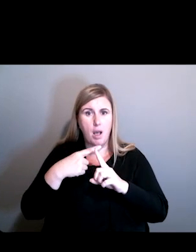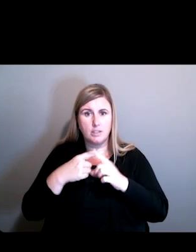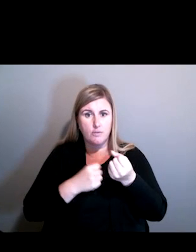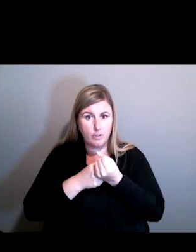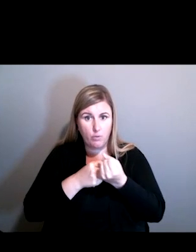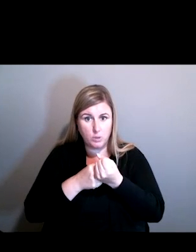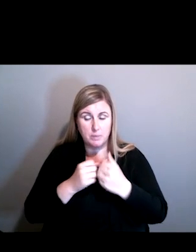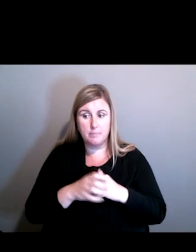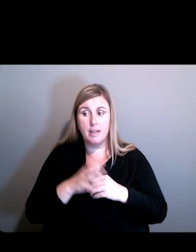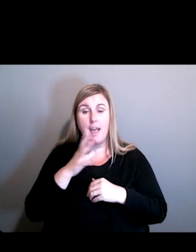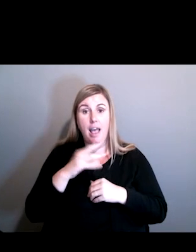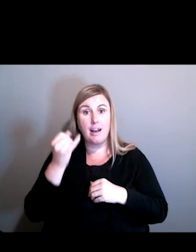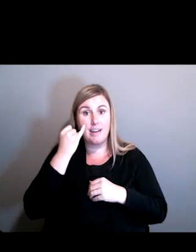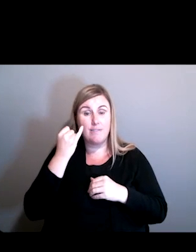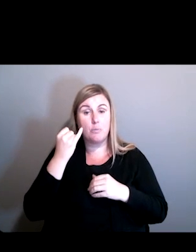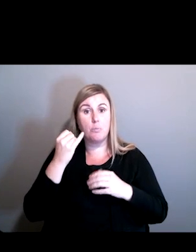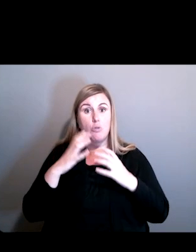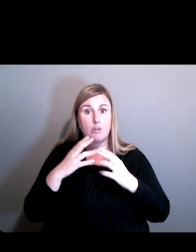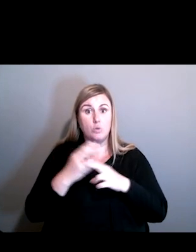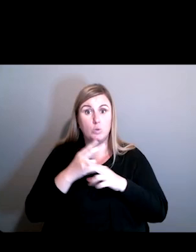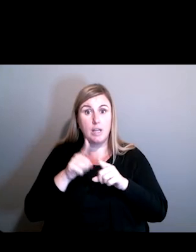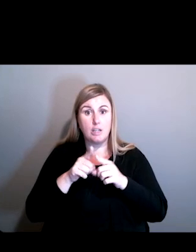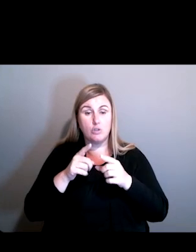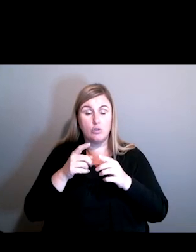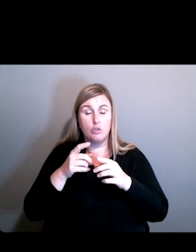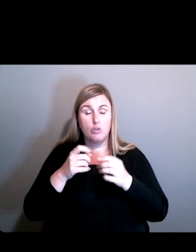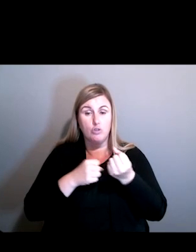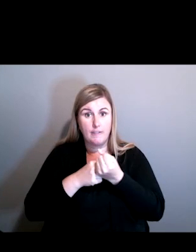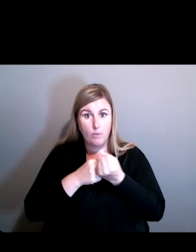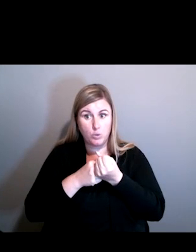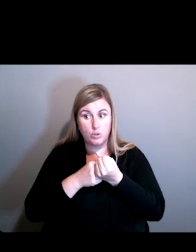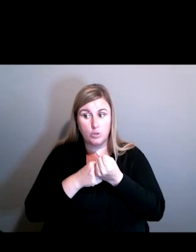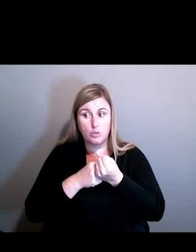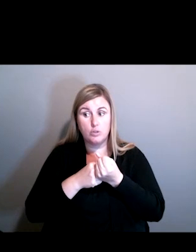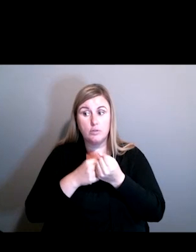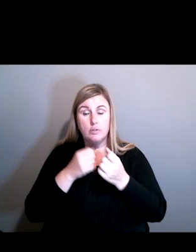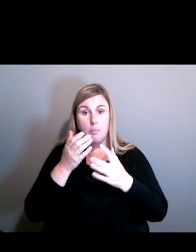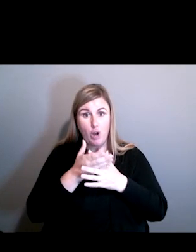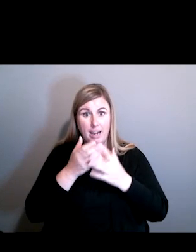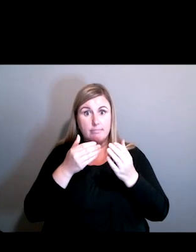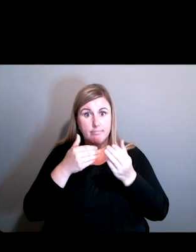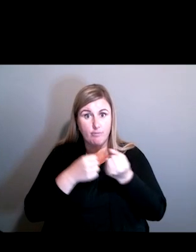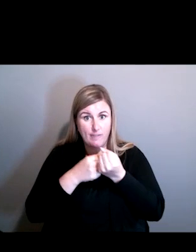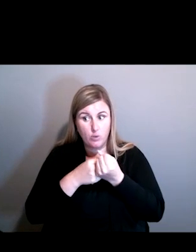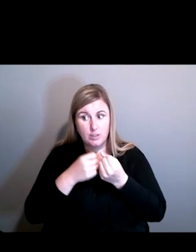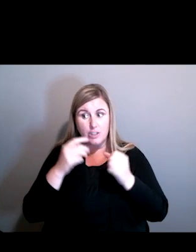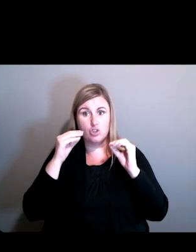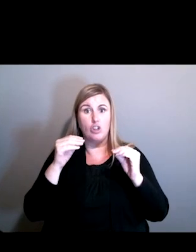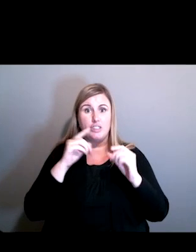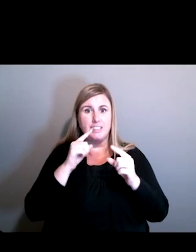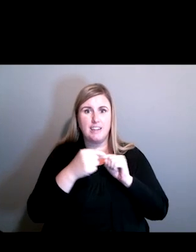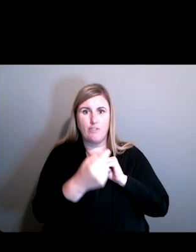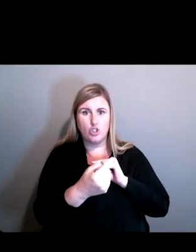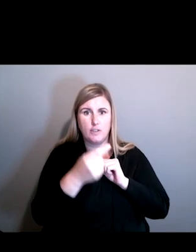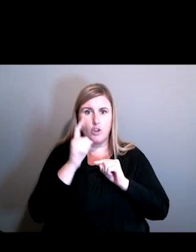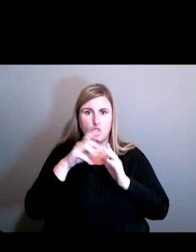positive reinforcement. And if breaks are used as reinforcers, which imply that instruction is